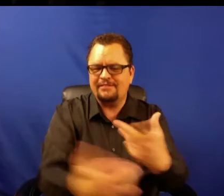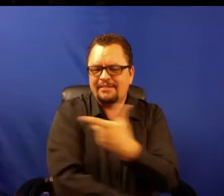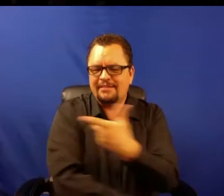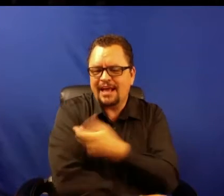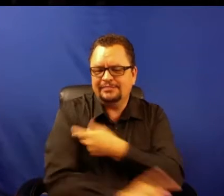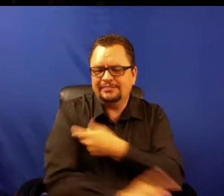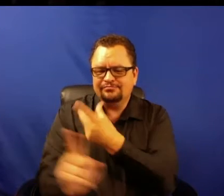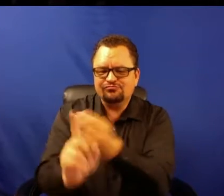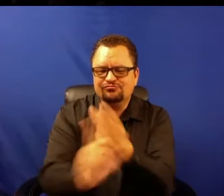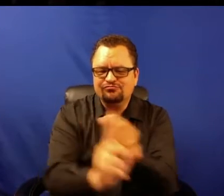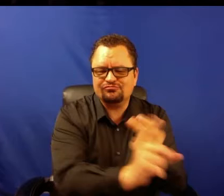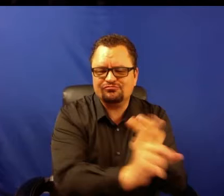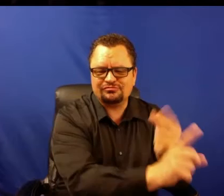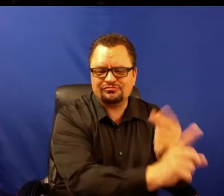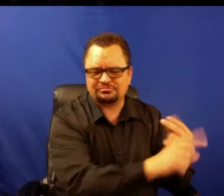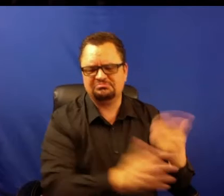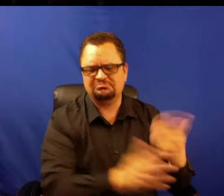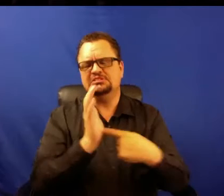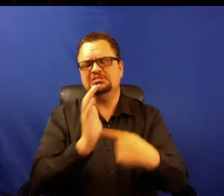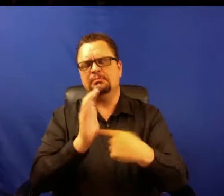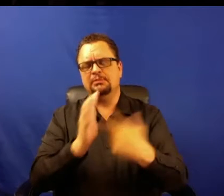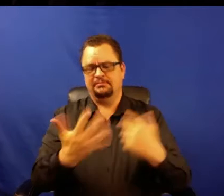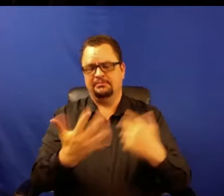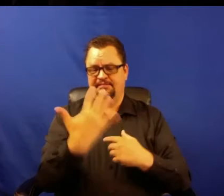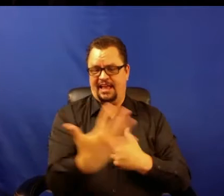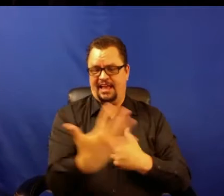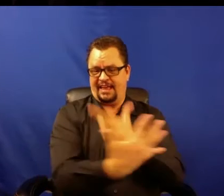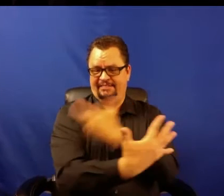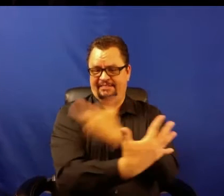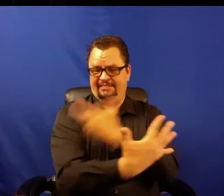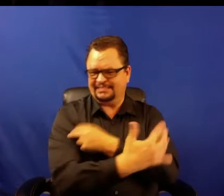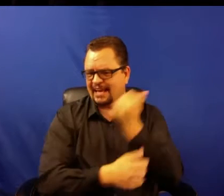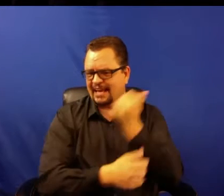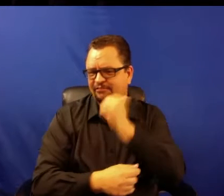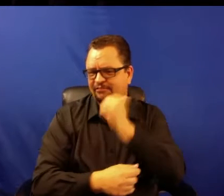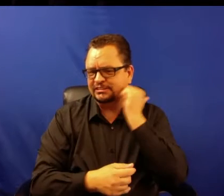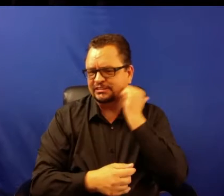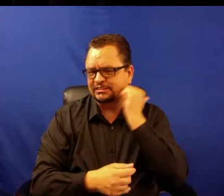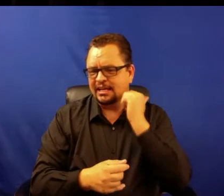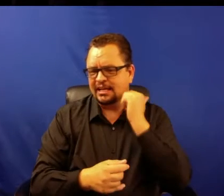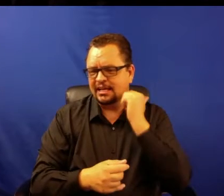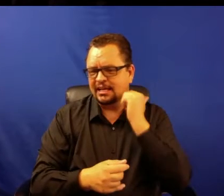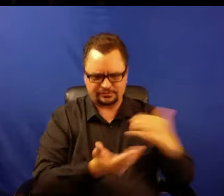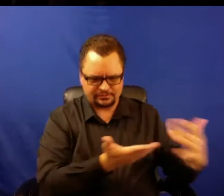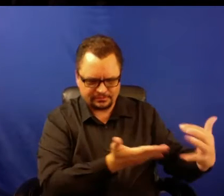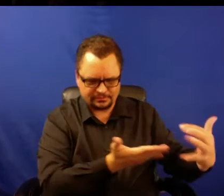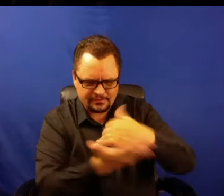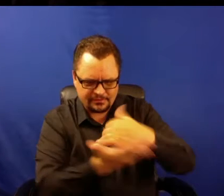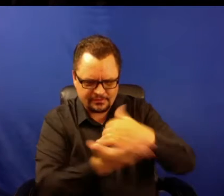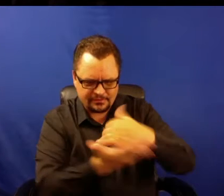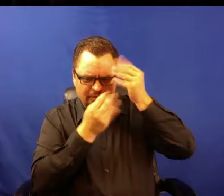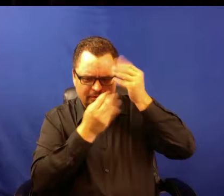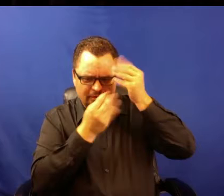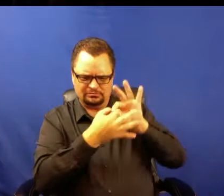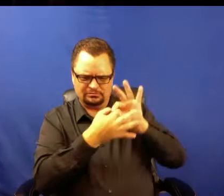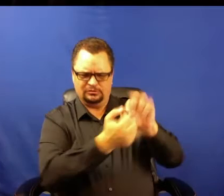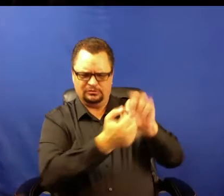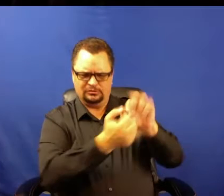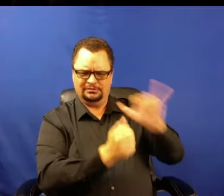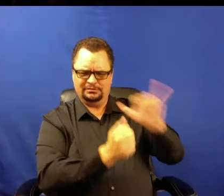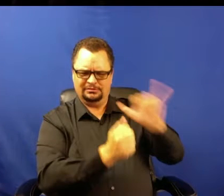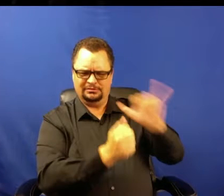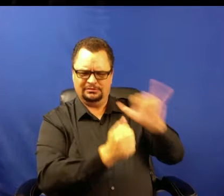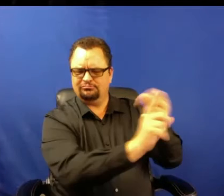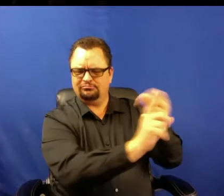like if our hospitals are seeing, 1 to 2 to 3 to 4 and maybe as high as,